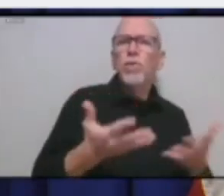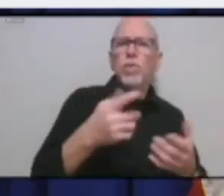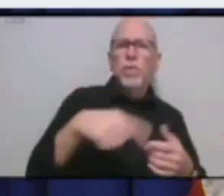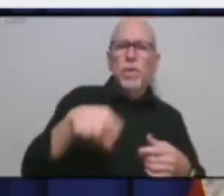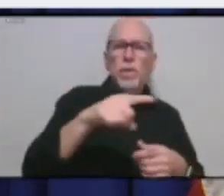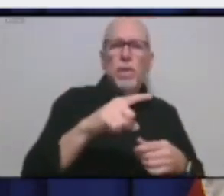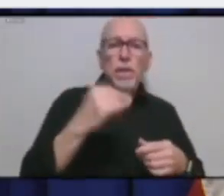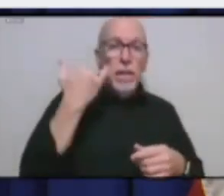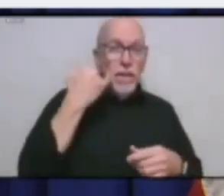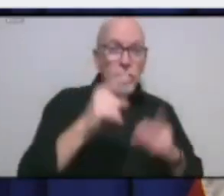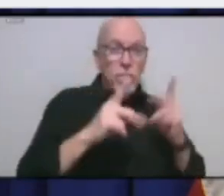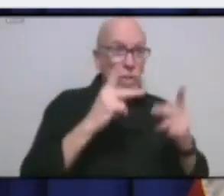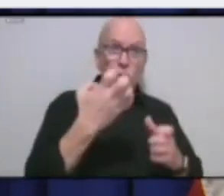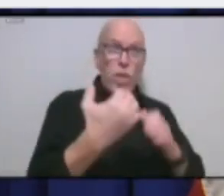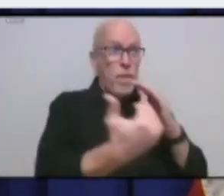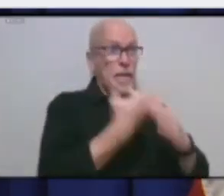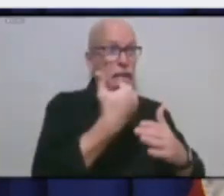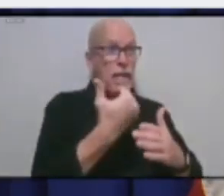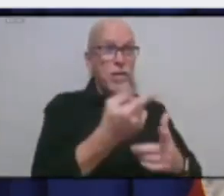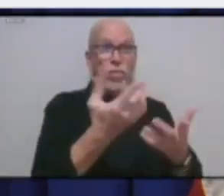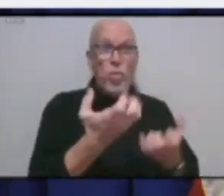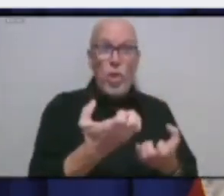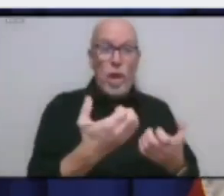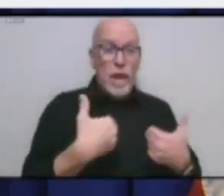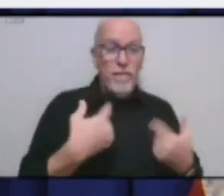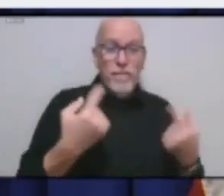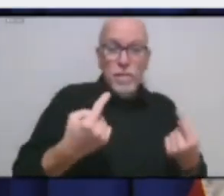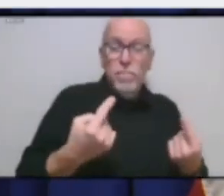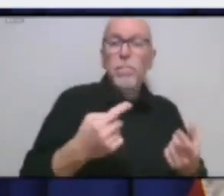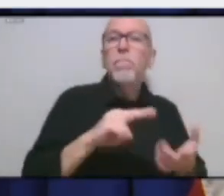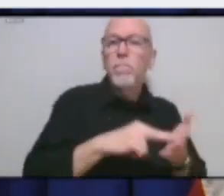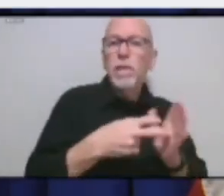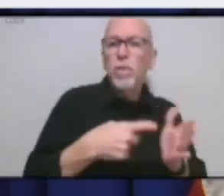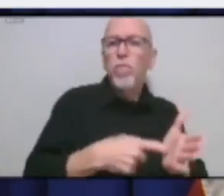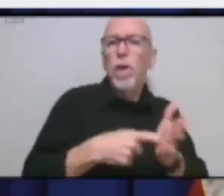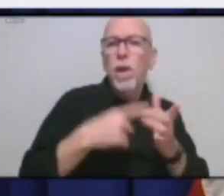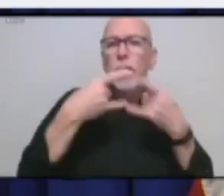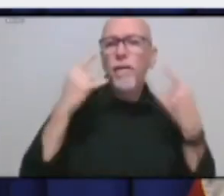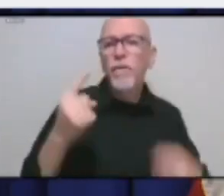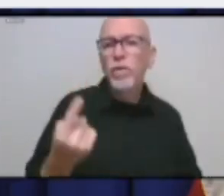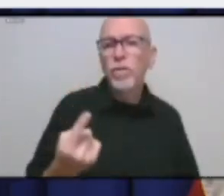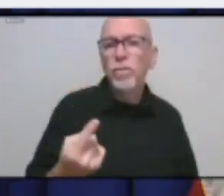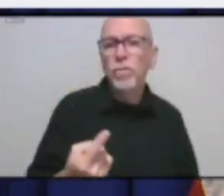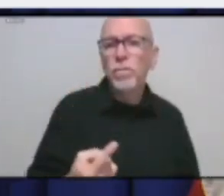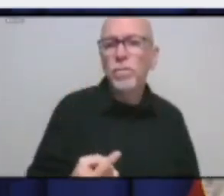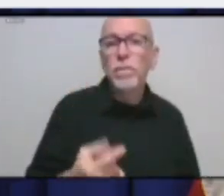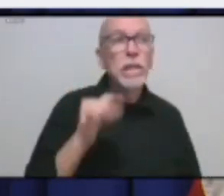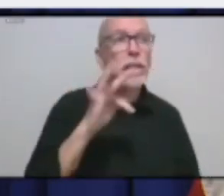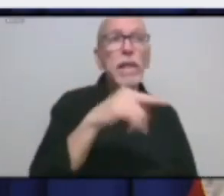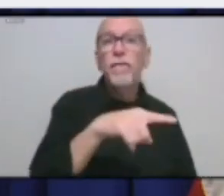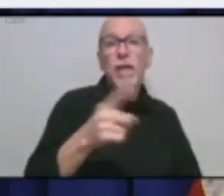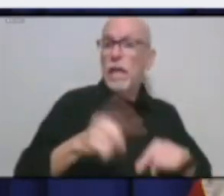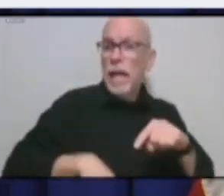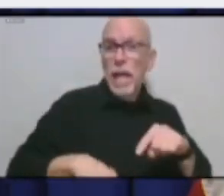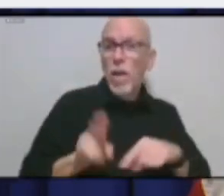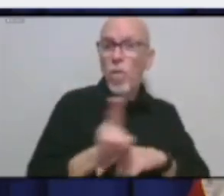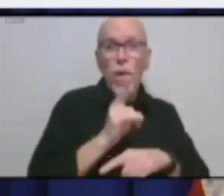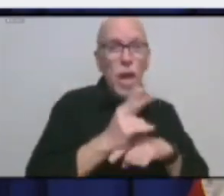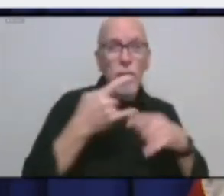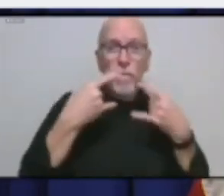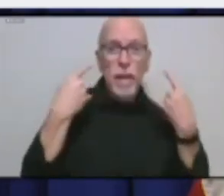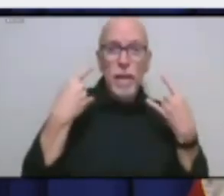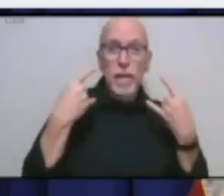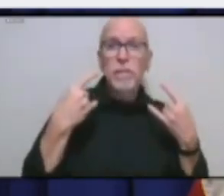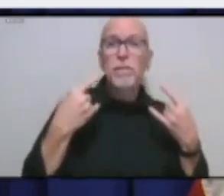individuals want to come in and get service, this is what it's going to require. And if individuals are not able physically to wear a mask, then